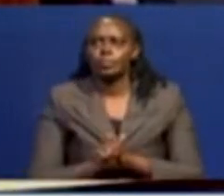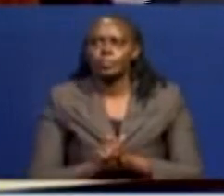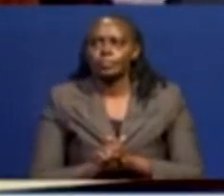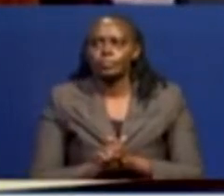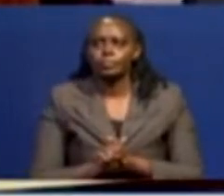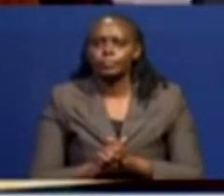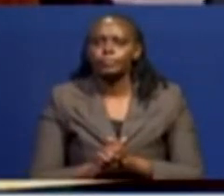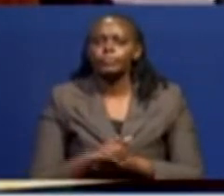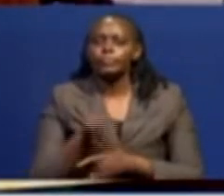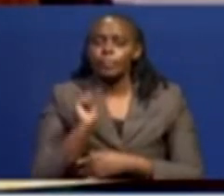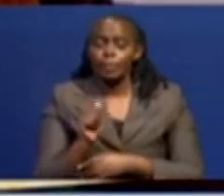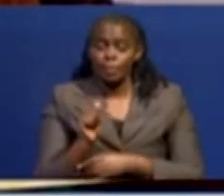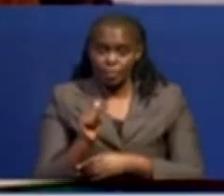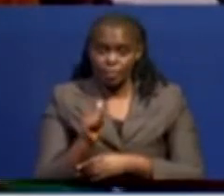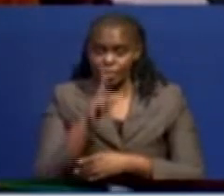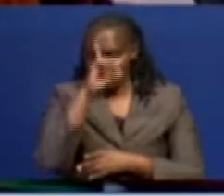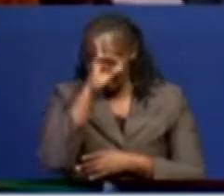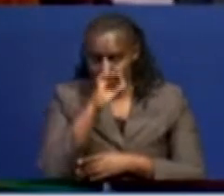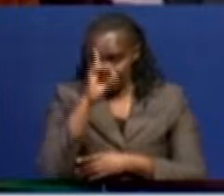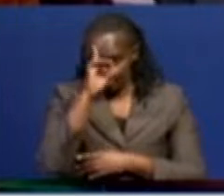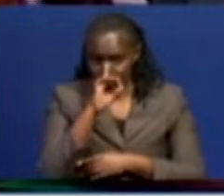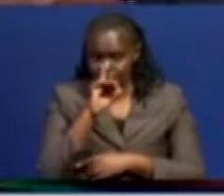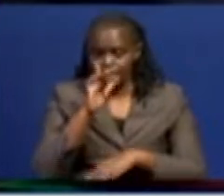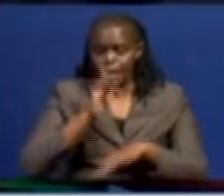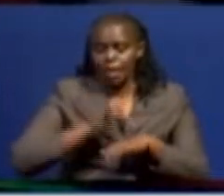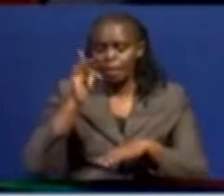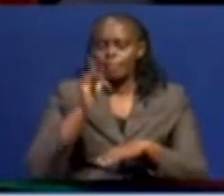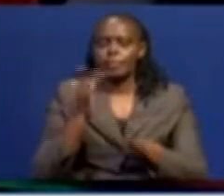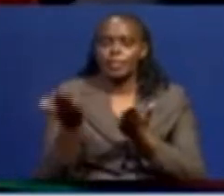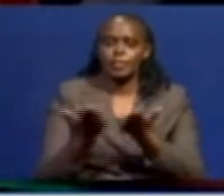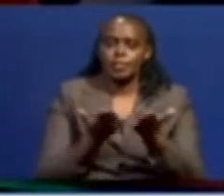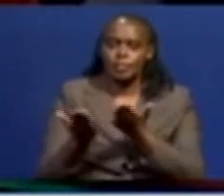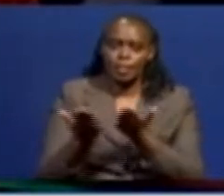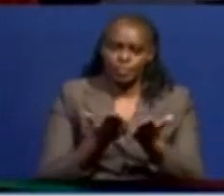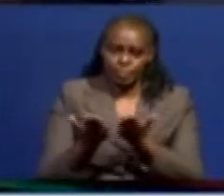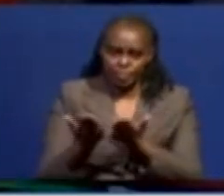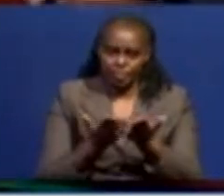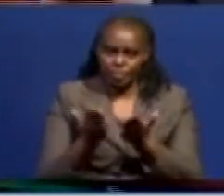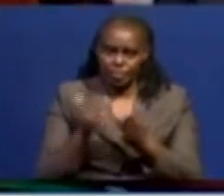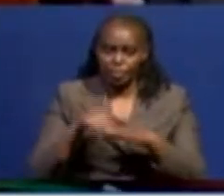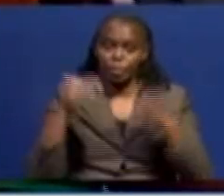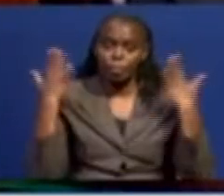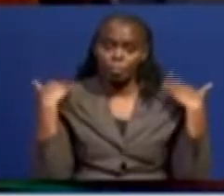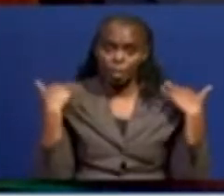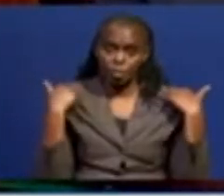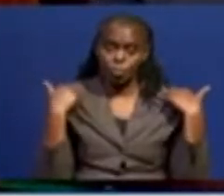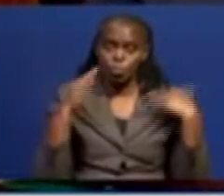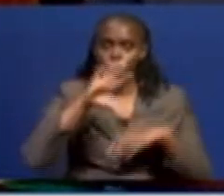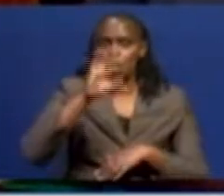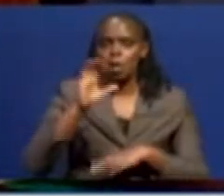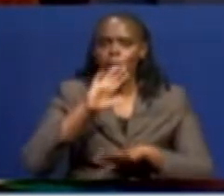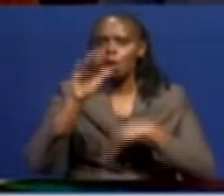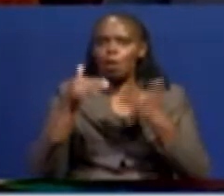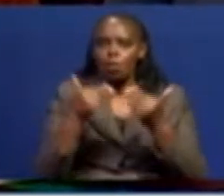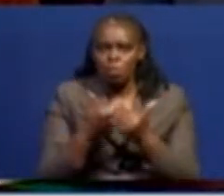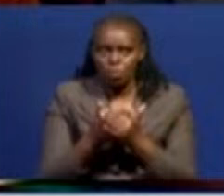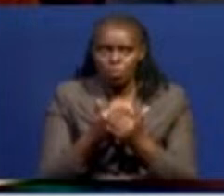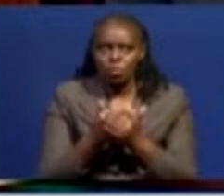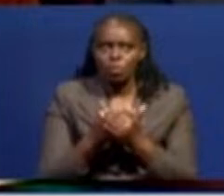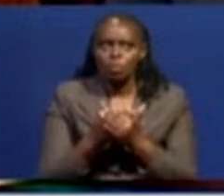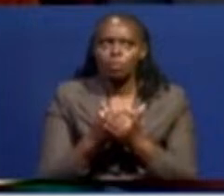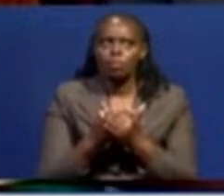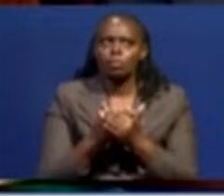County? It has seriously compromised service delivery because